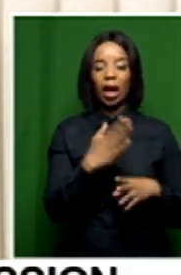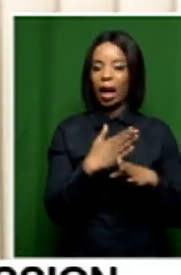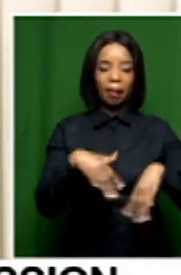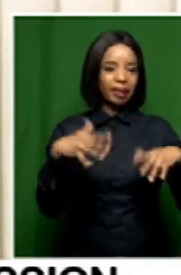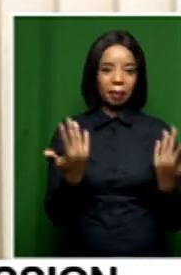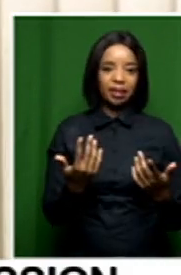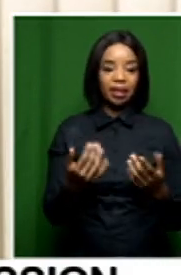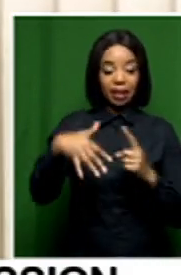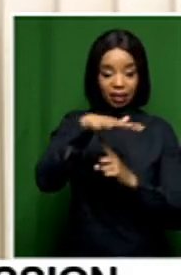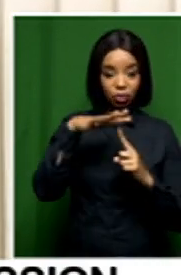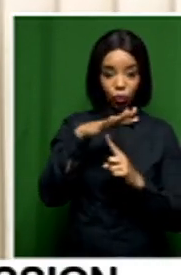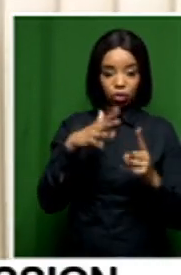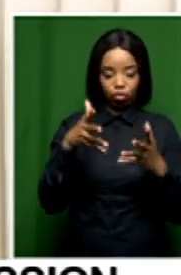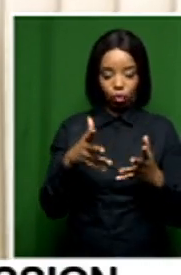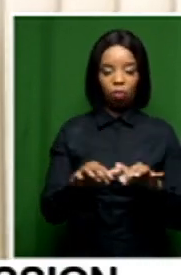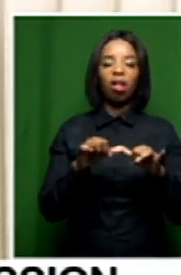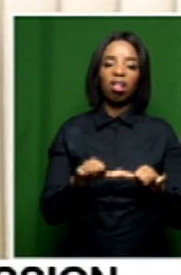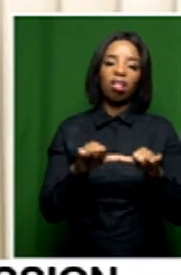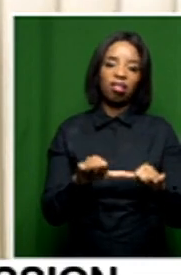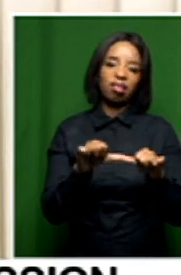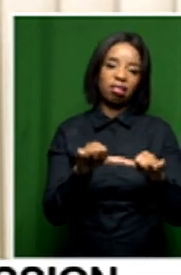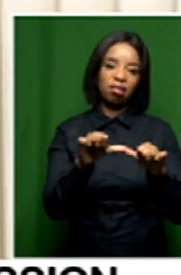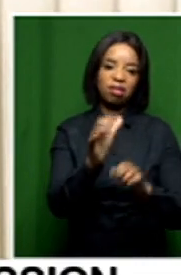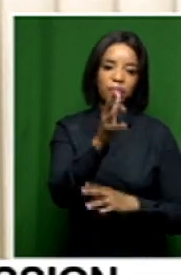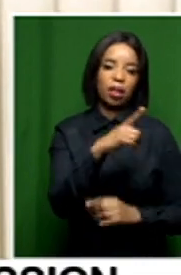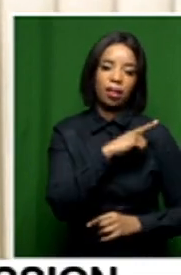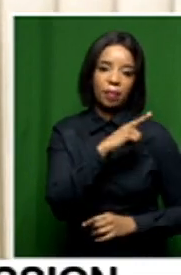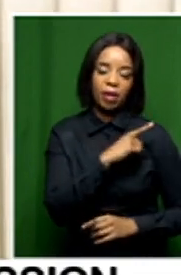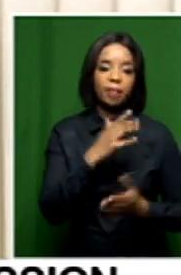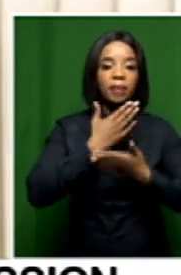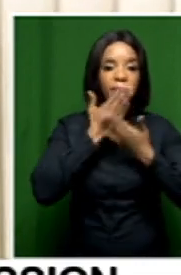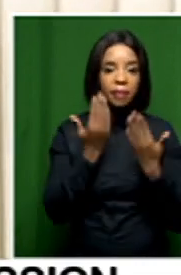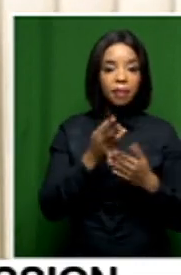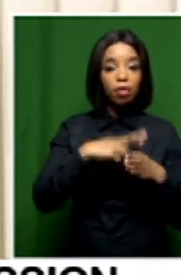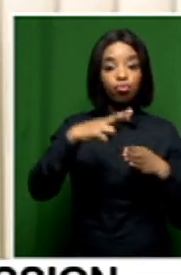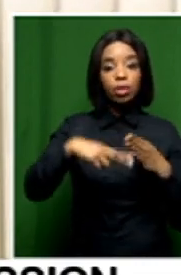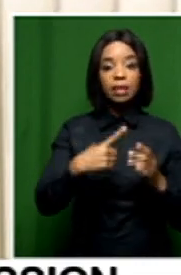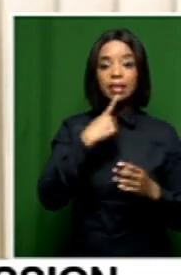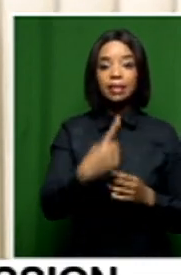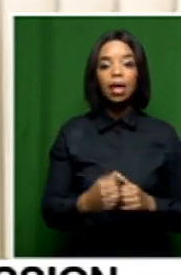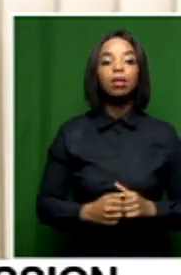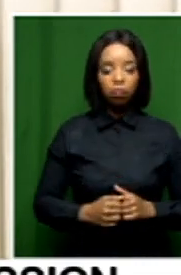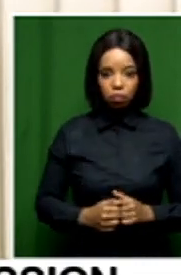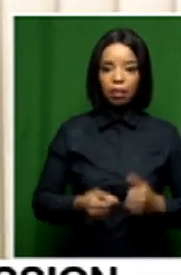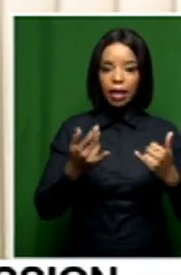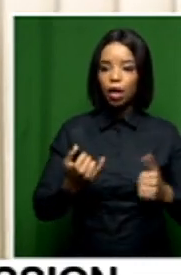so that at the end of the day, there's no results, tangible results, which are being given back to us.